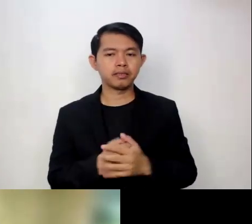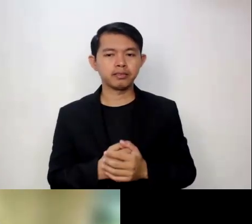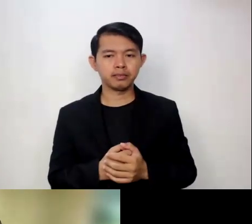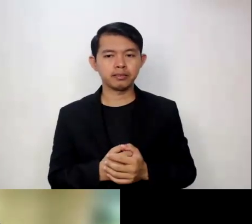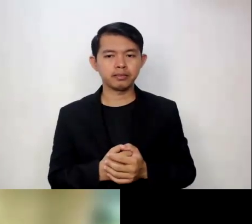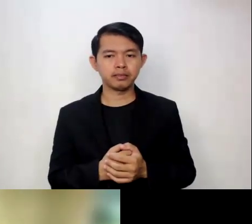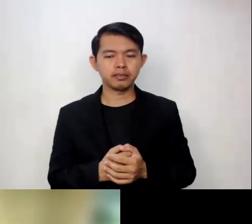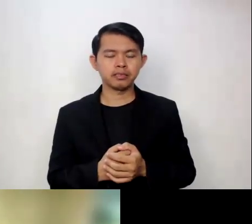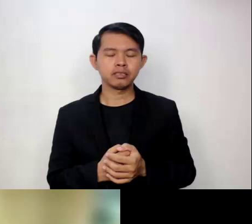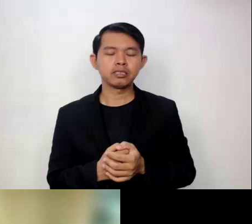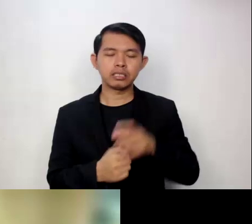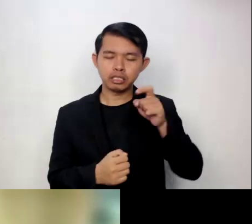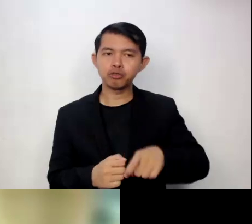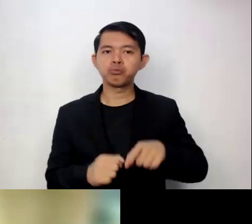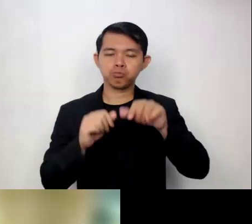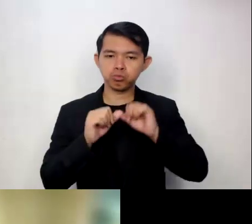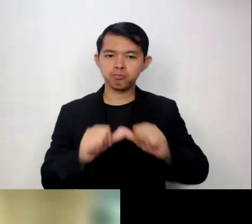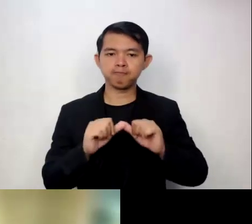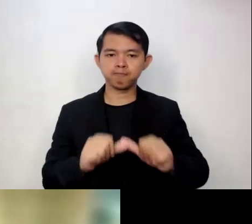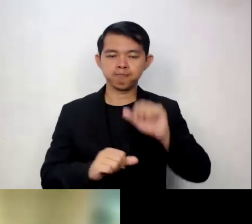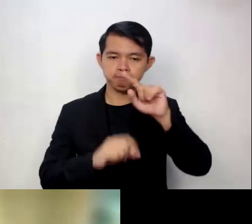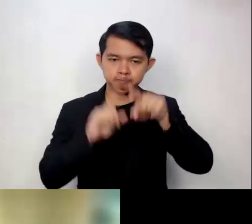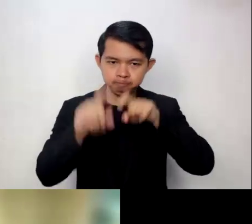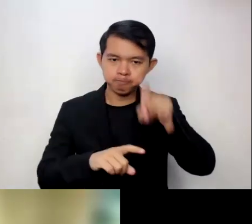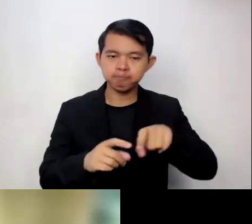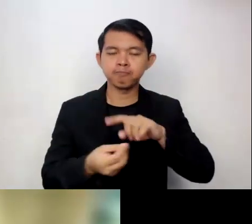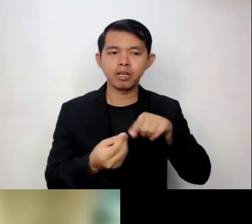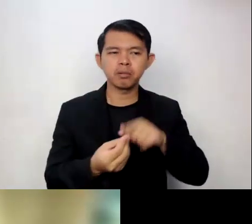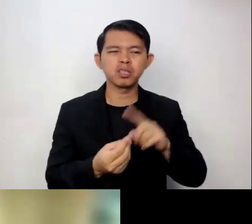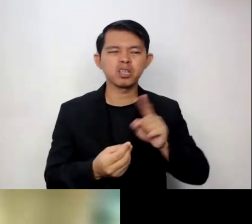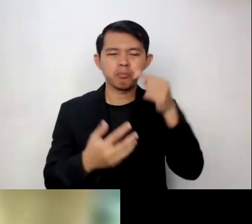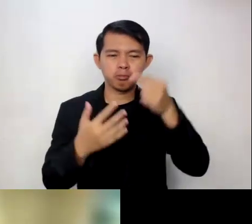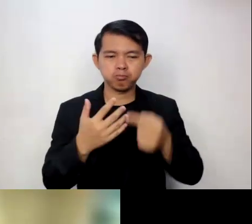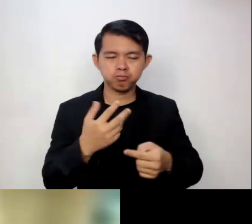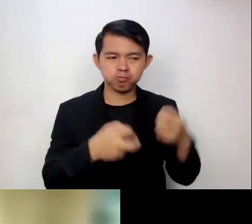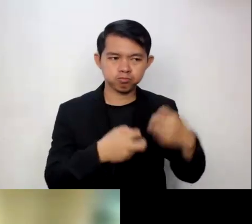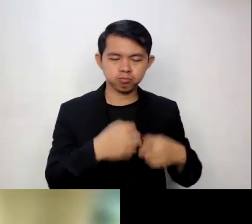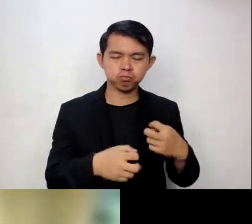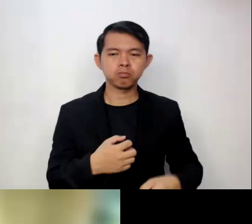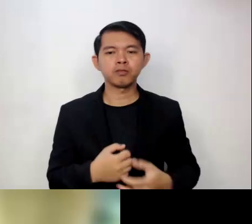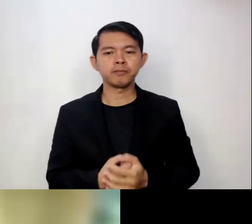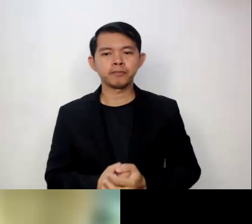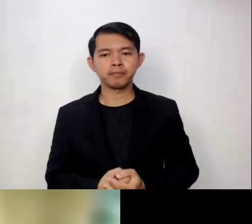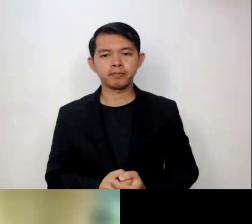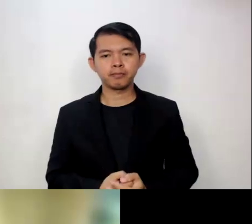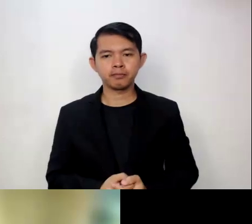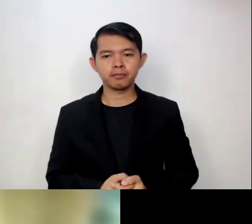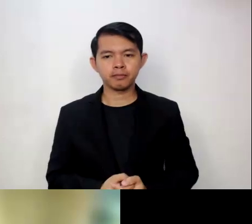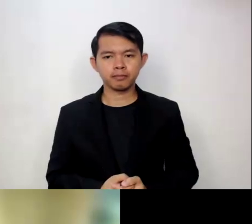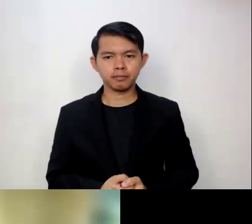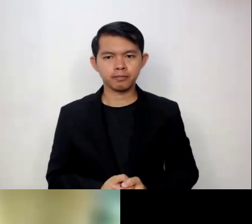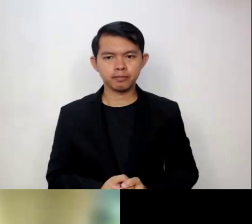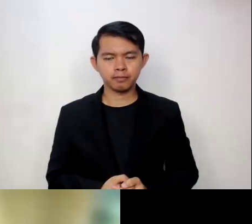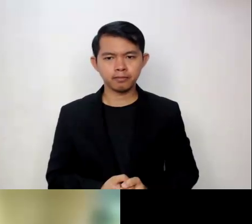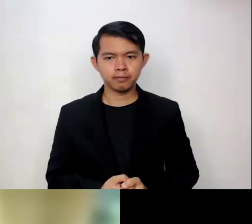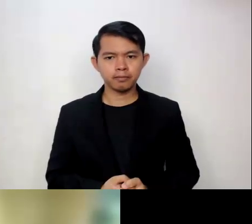continuously ask ourselves about that problem. And I think as a scholar naman, so that is like doing